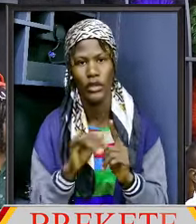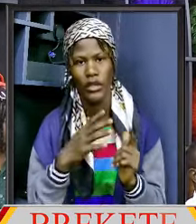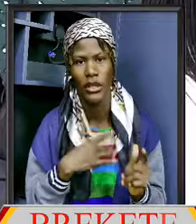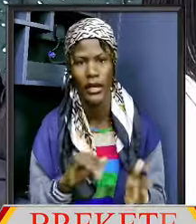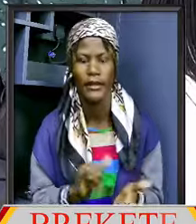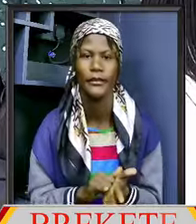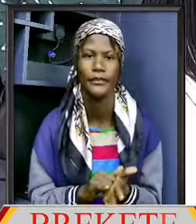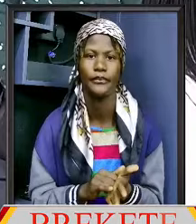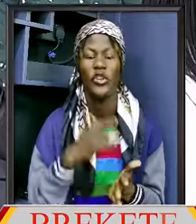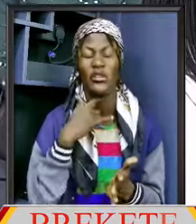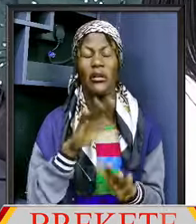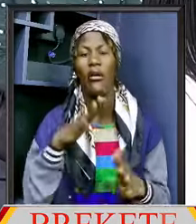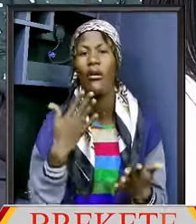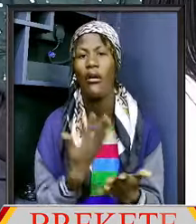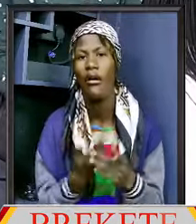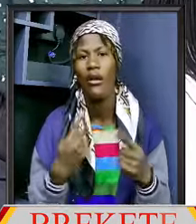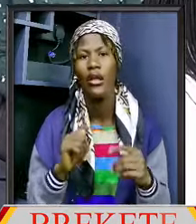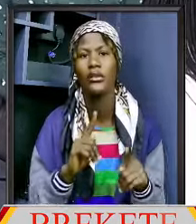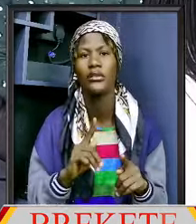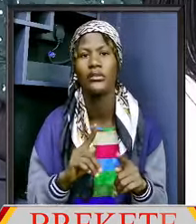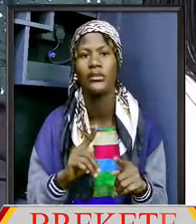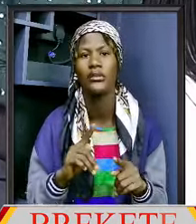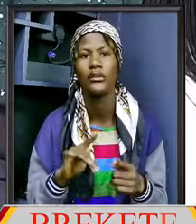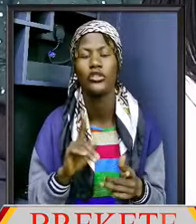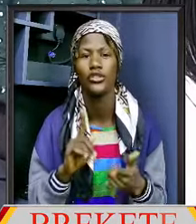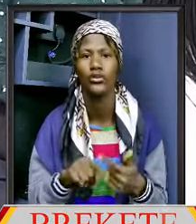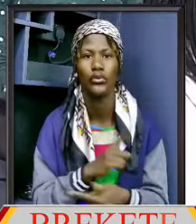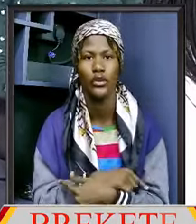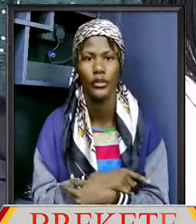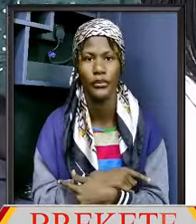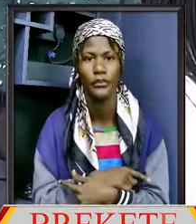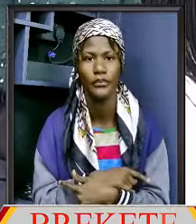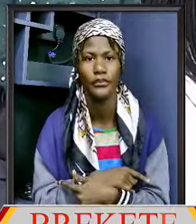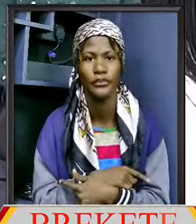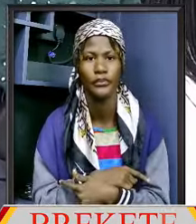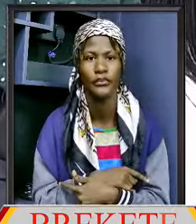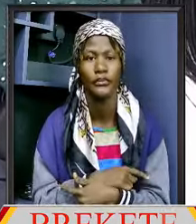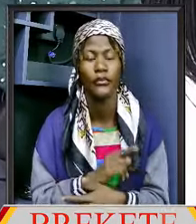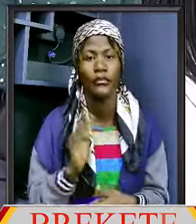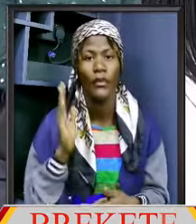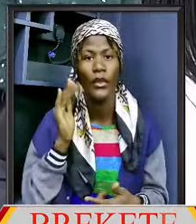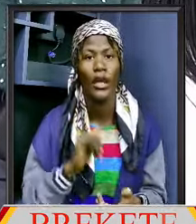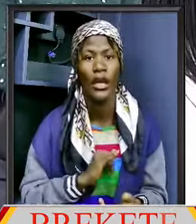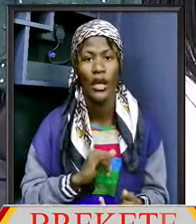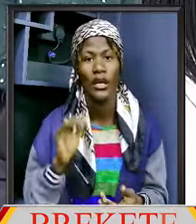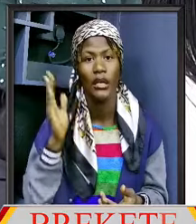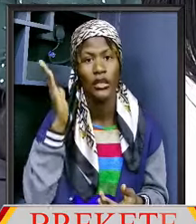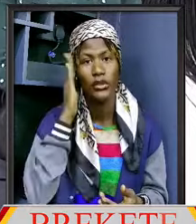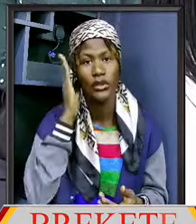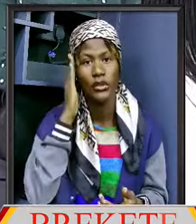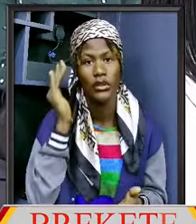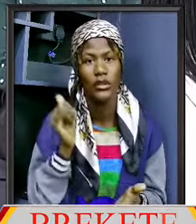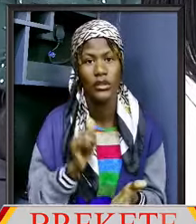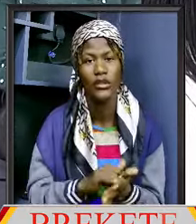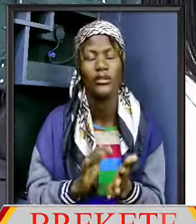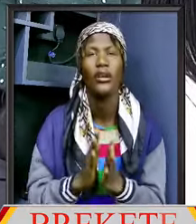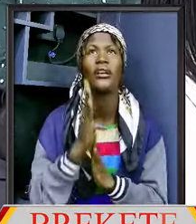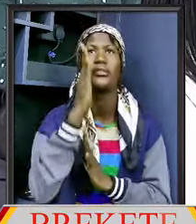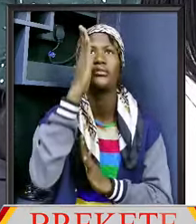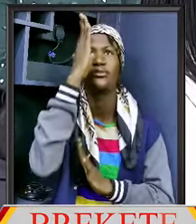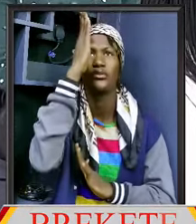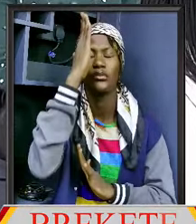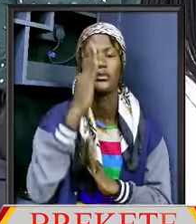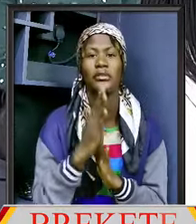we go tell all these things today. Then as we they go on, we go come tell you. I know so many people, they go see as I talk past, they say, this medical